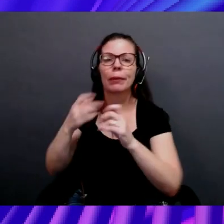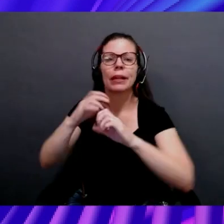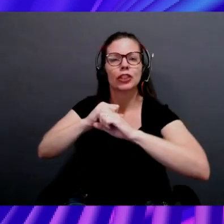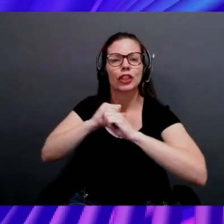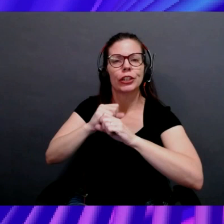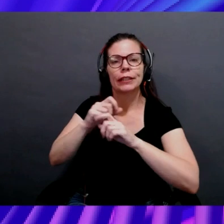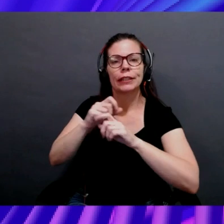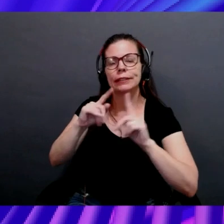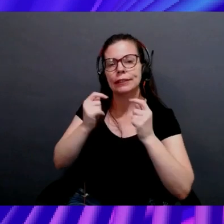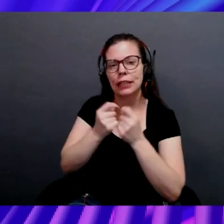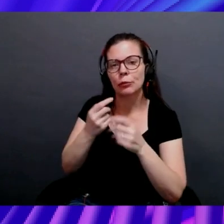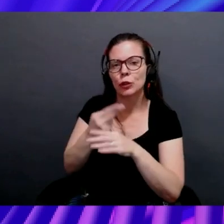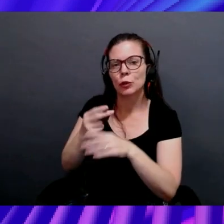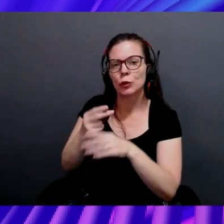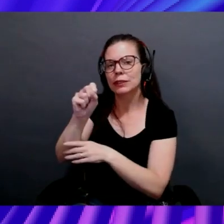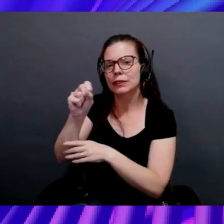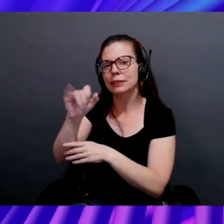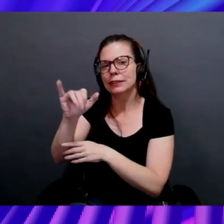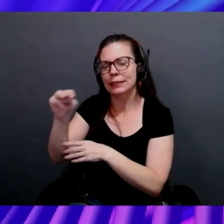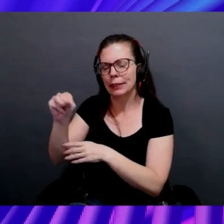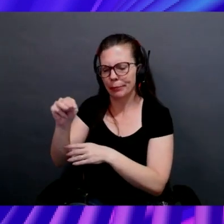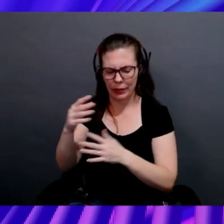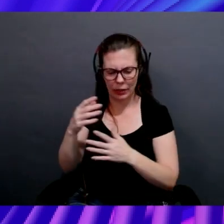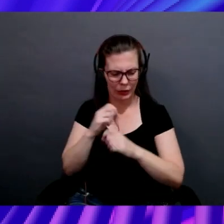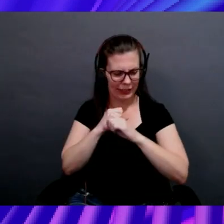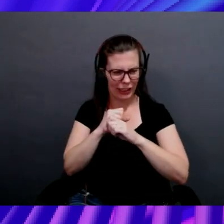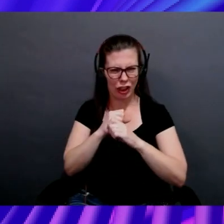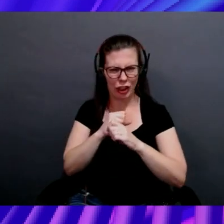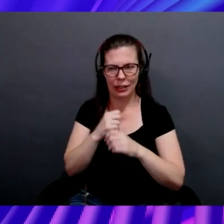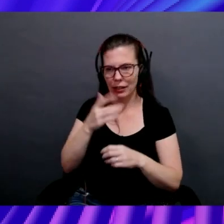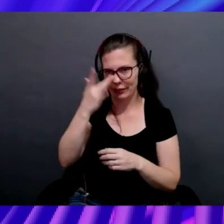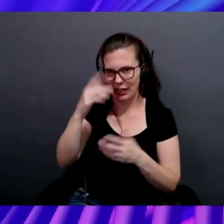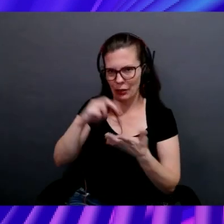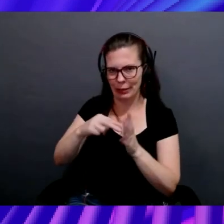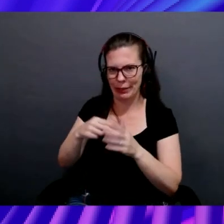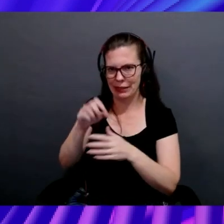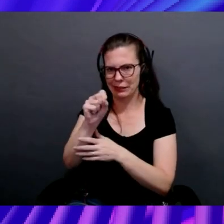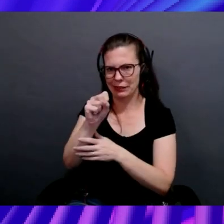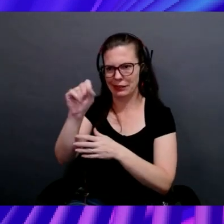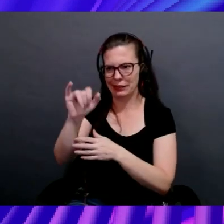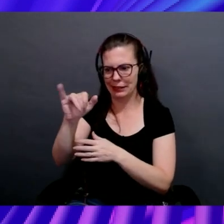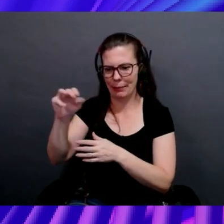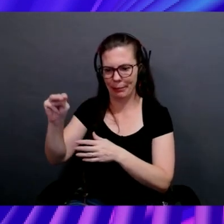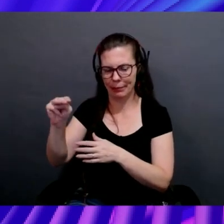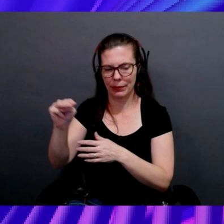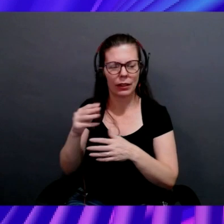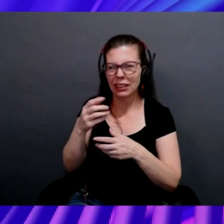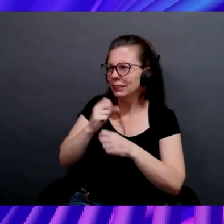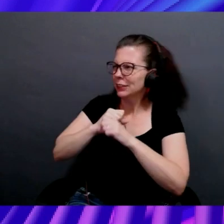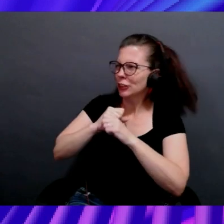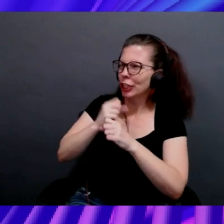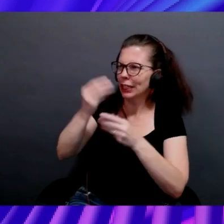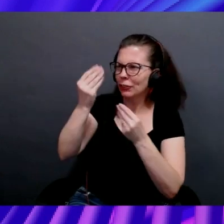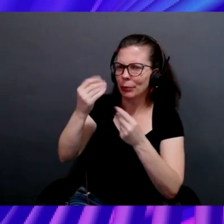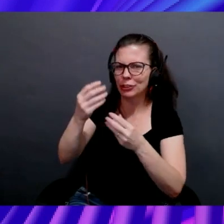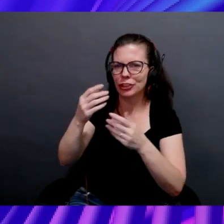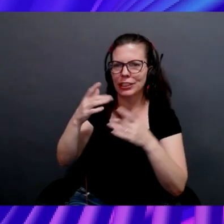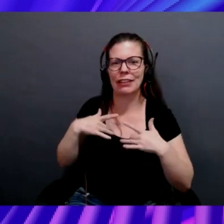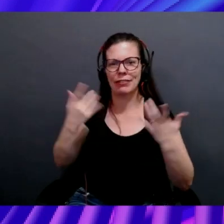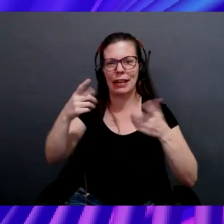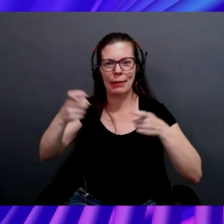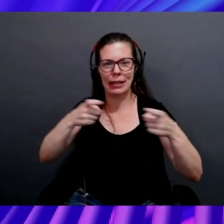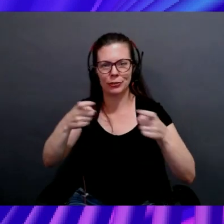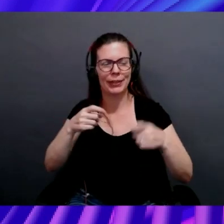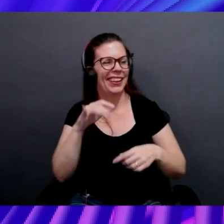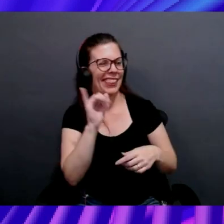or security, forget what it stands for. Yeah, security information and event management. That's it, yeah. Yeah.